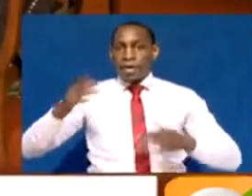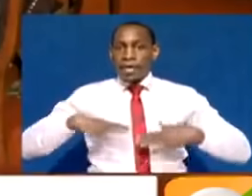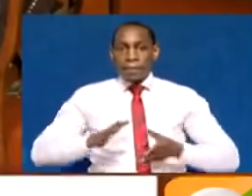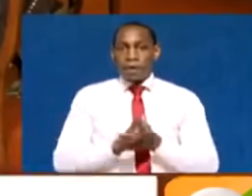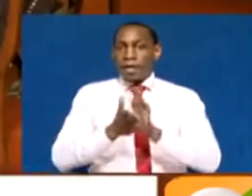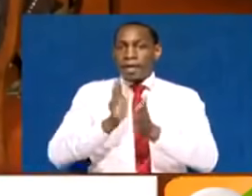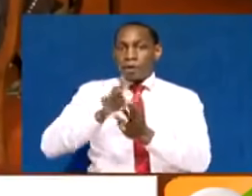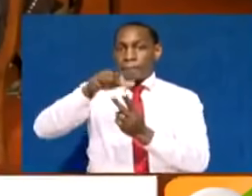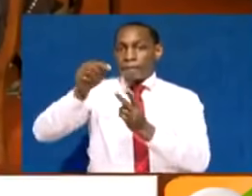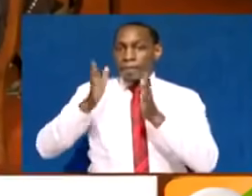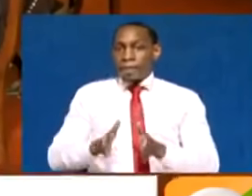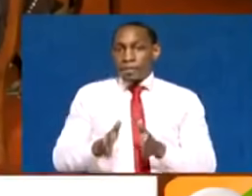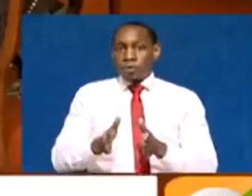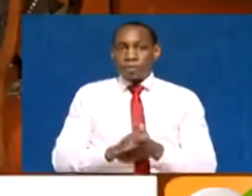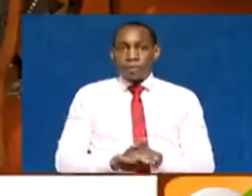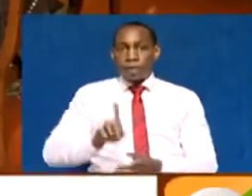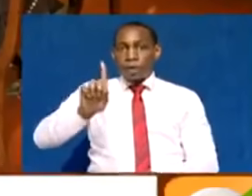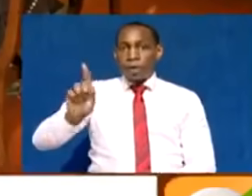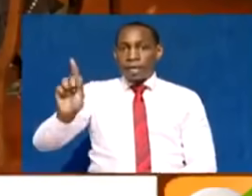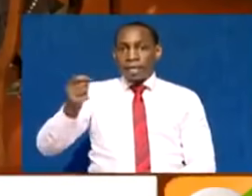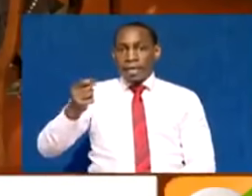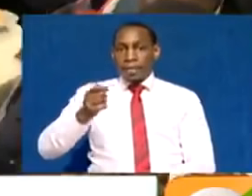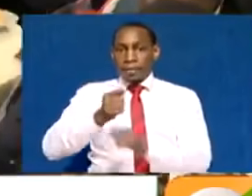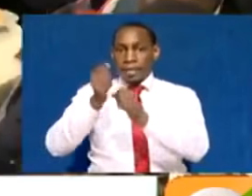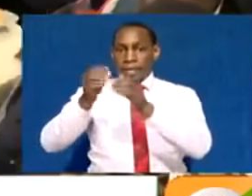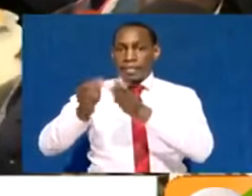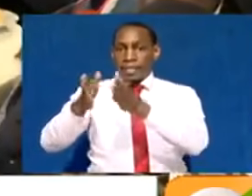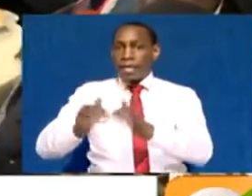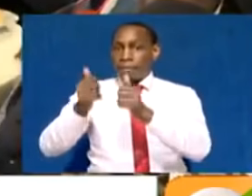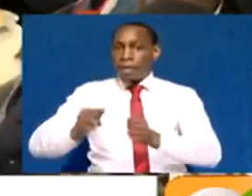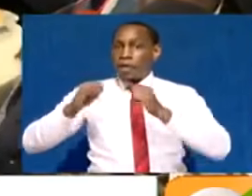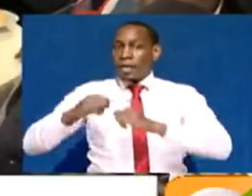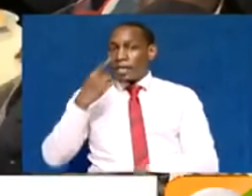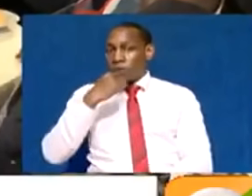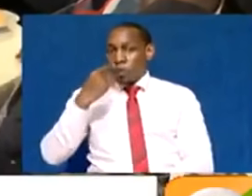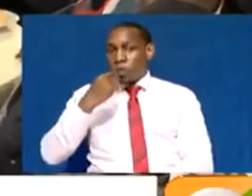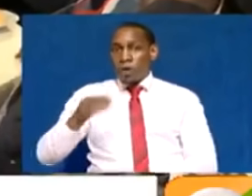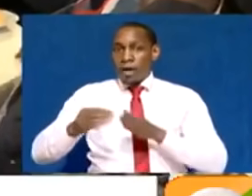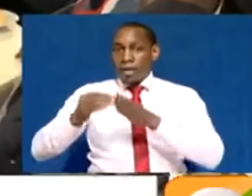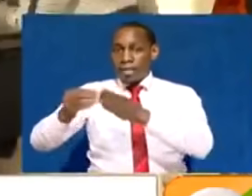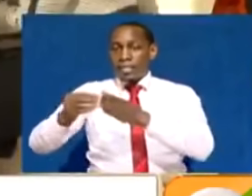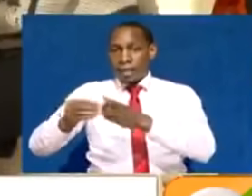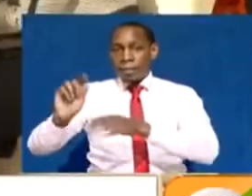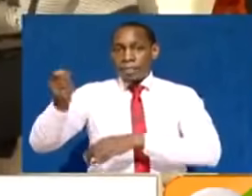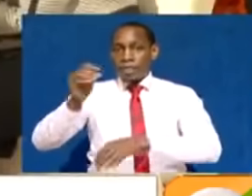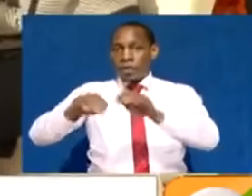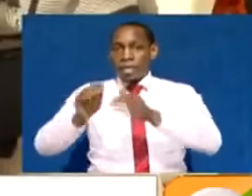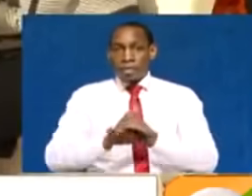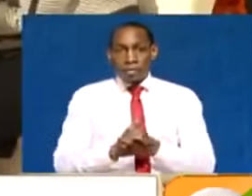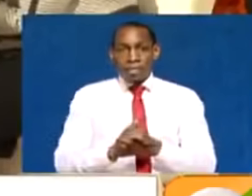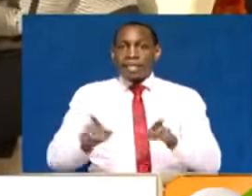no preferred candidate. One Kenya Alliance principals, who are yet to agree on who will be their presidential flag